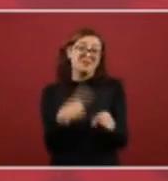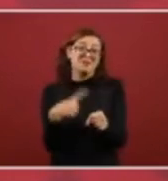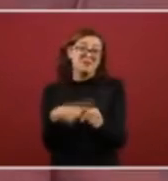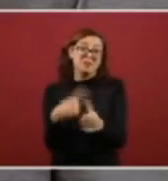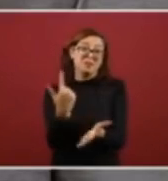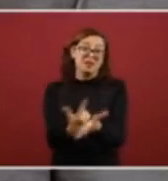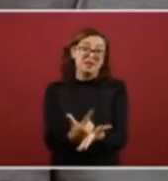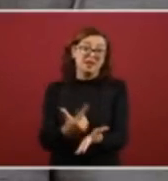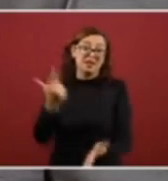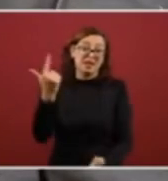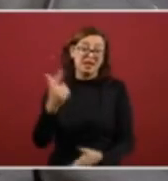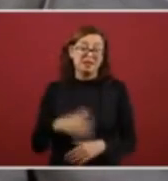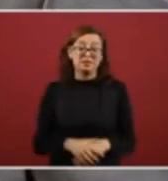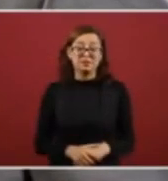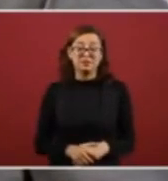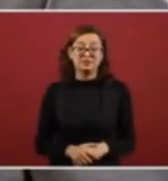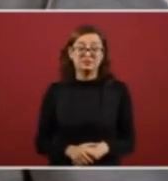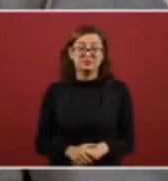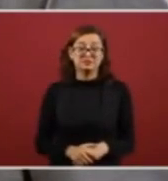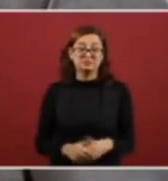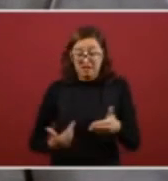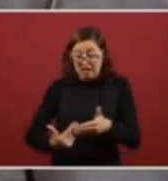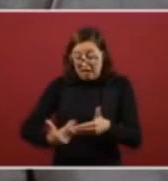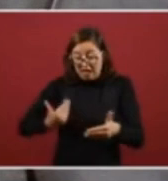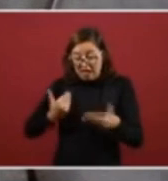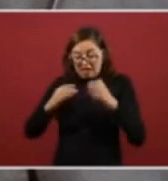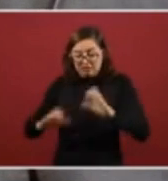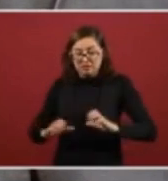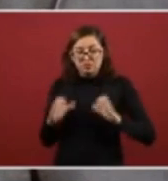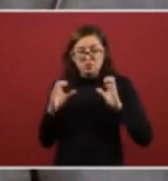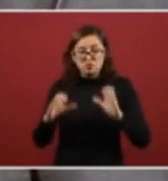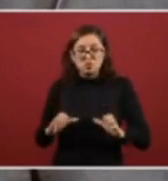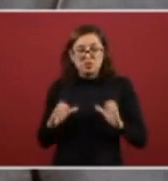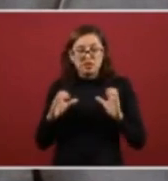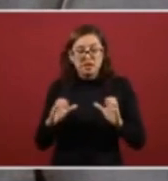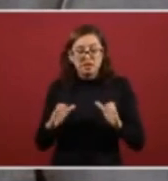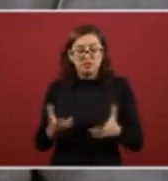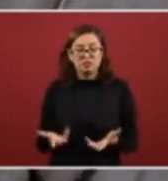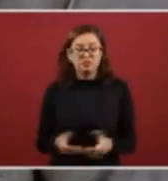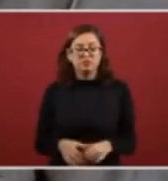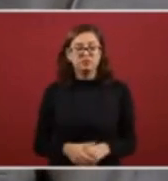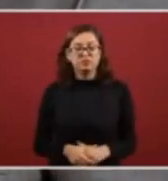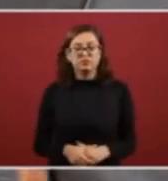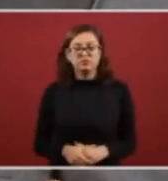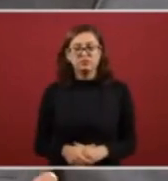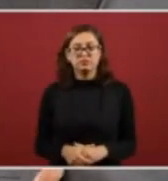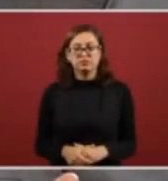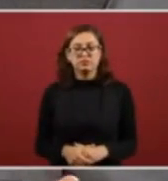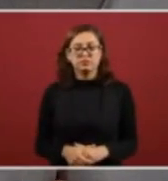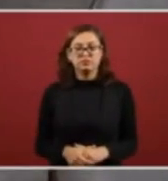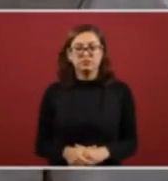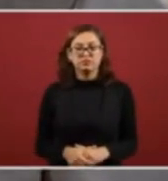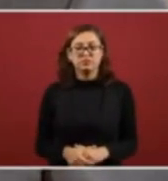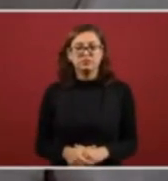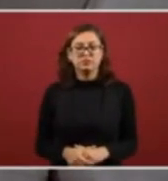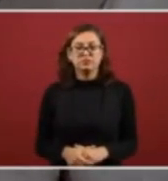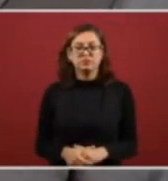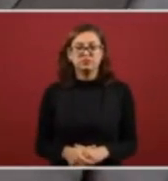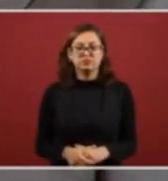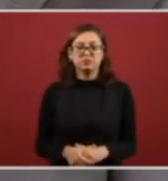to be able to fight chronic conditions. That's preventative medicine. How do we